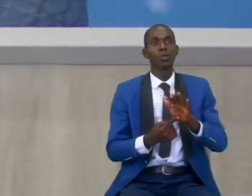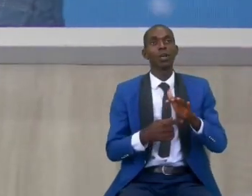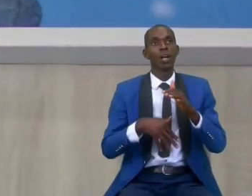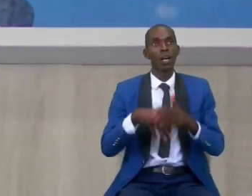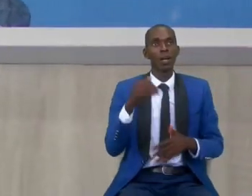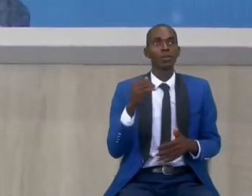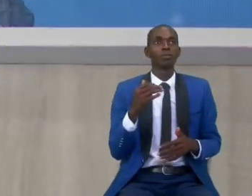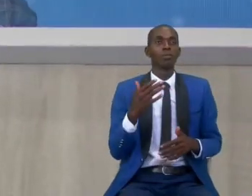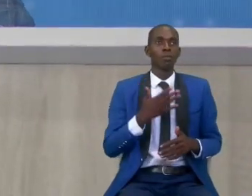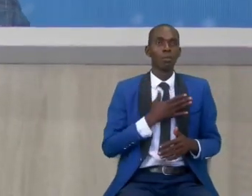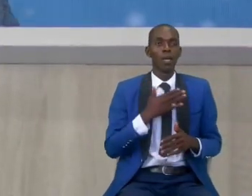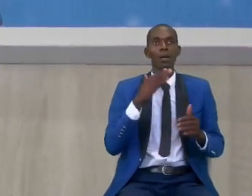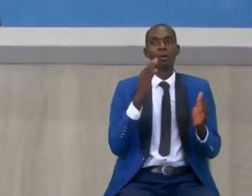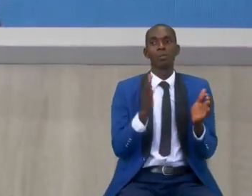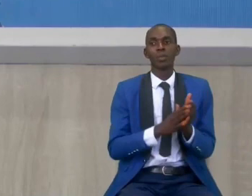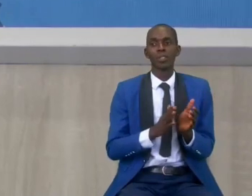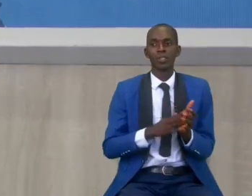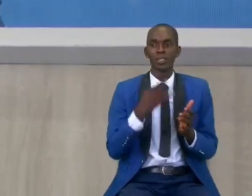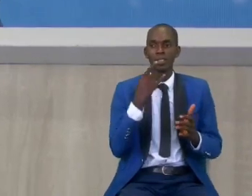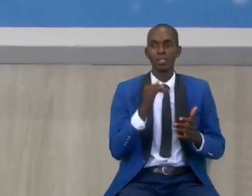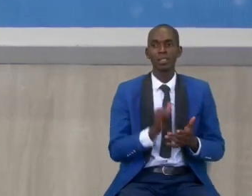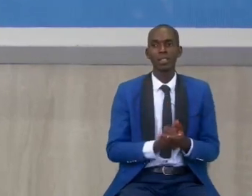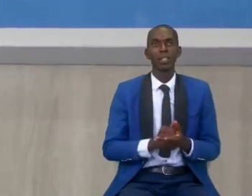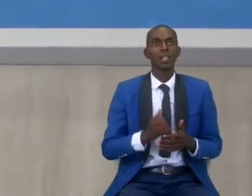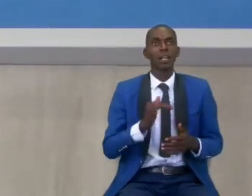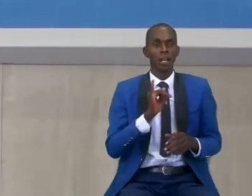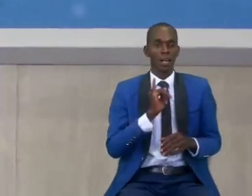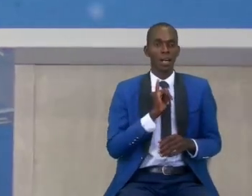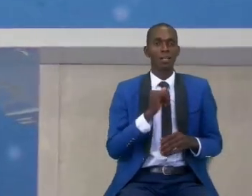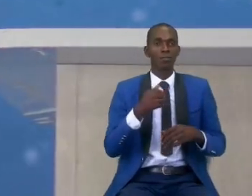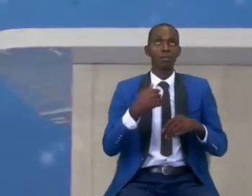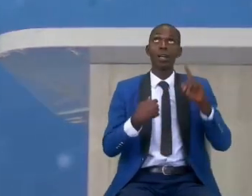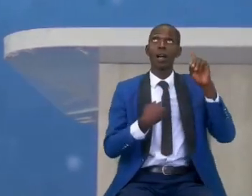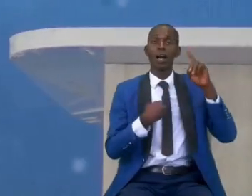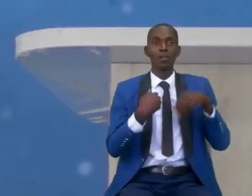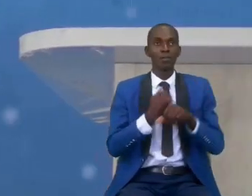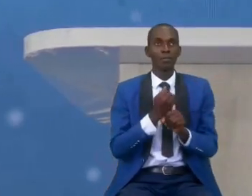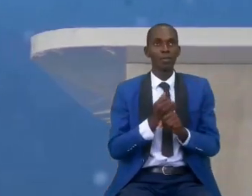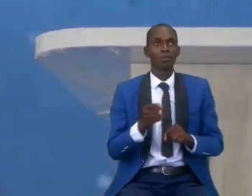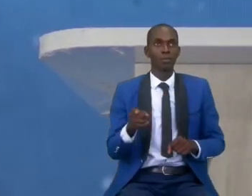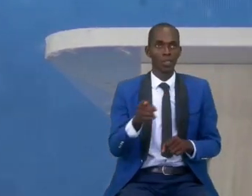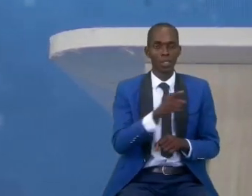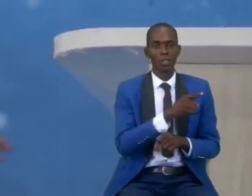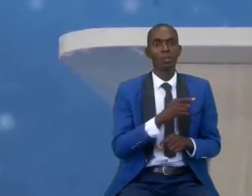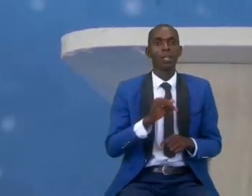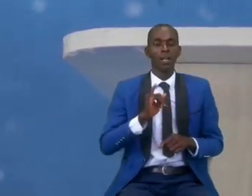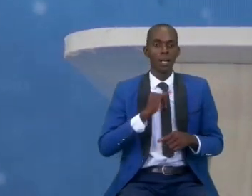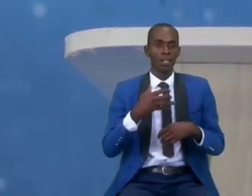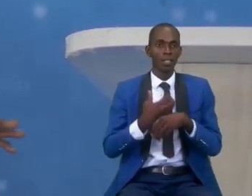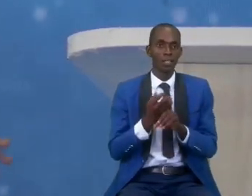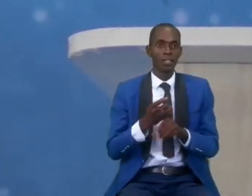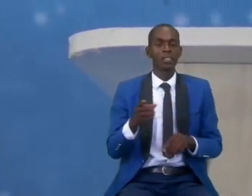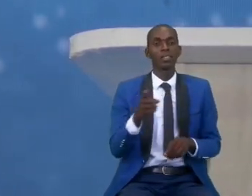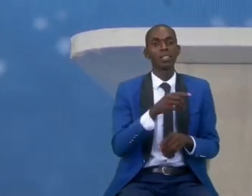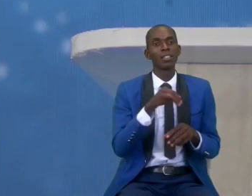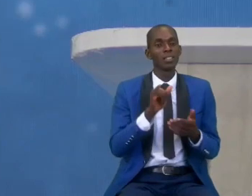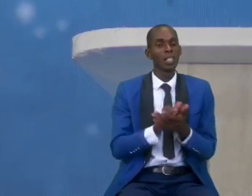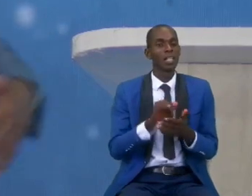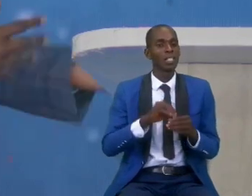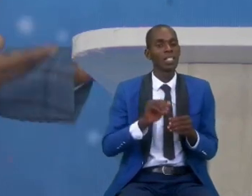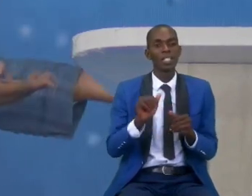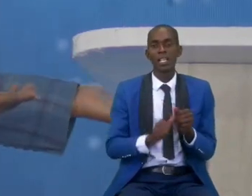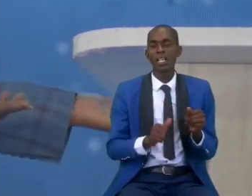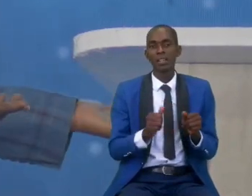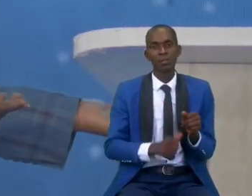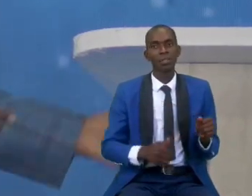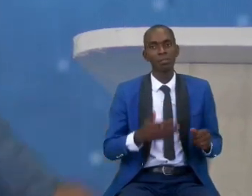formed them. I created them. That in every act they have, in every life they live, in